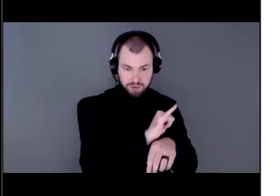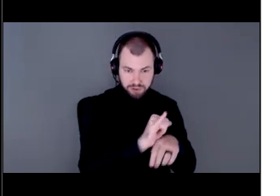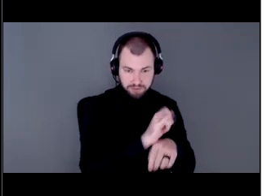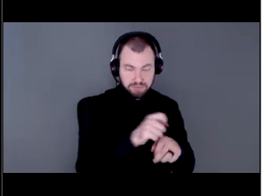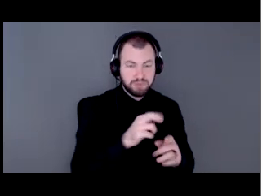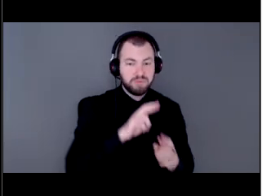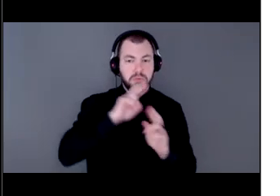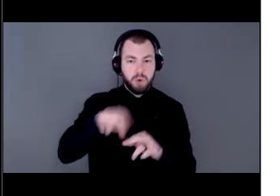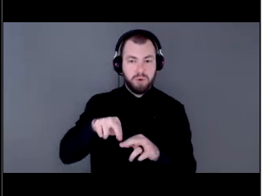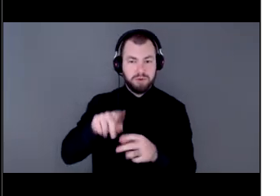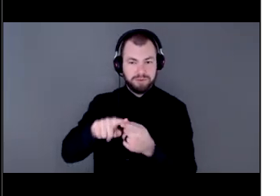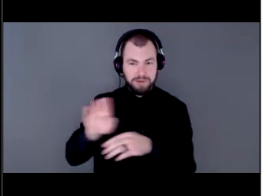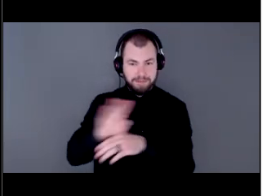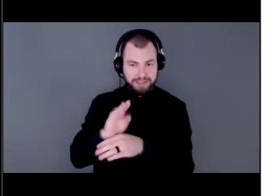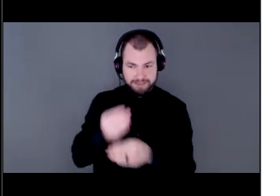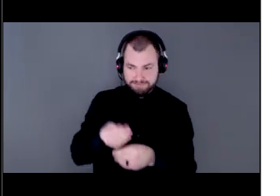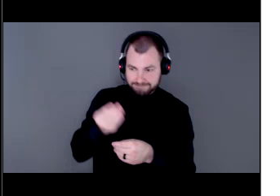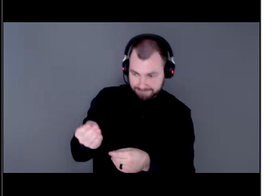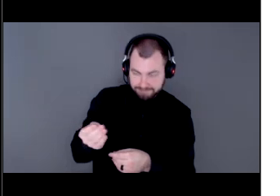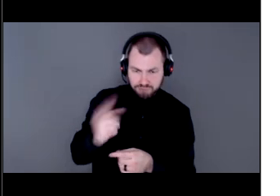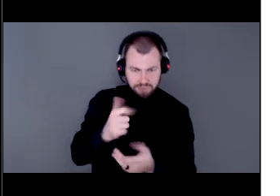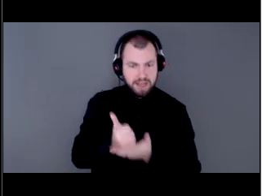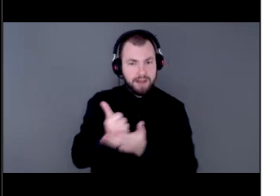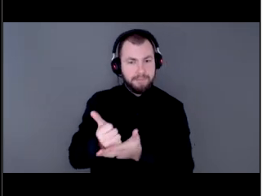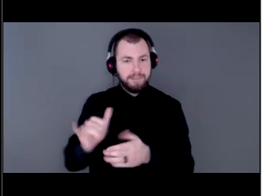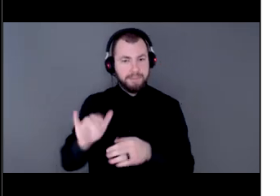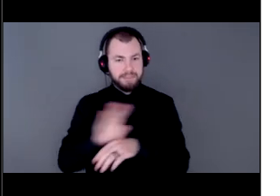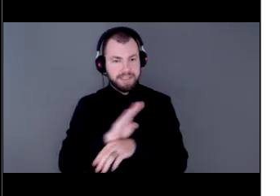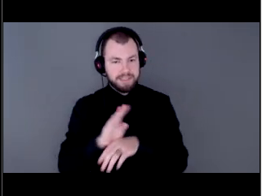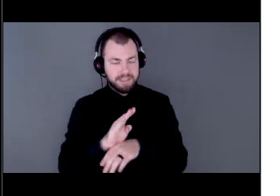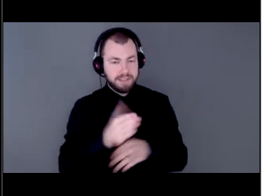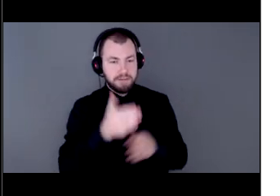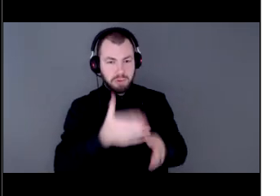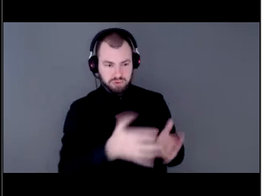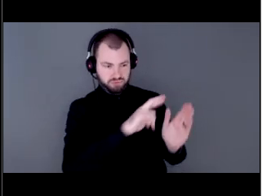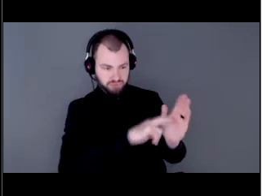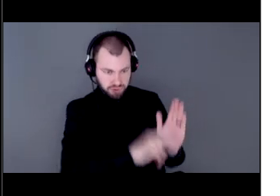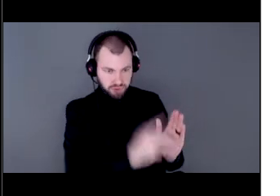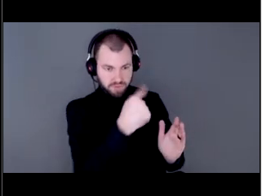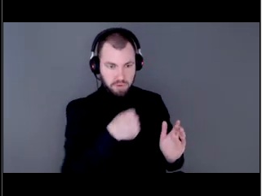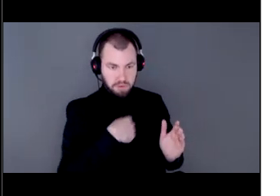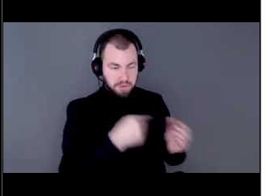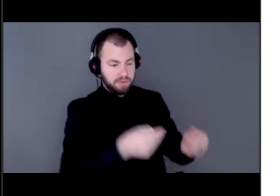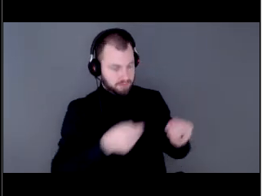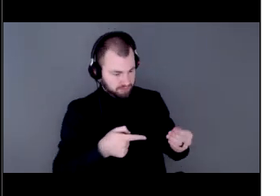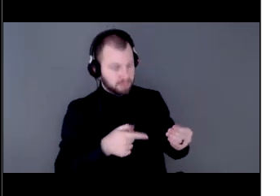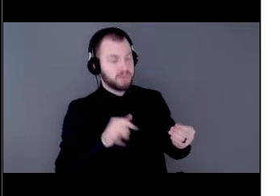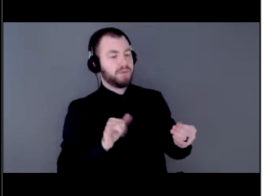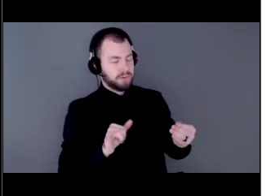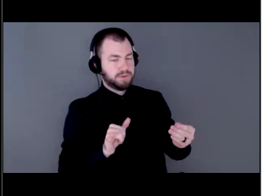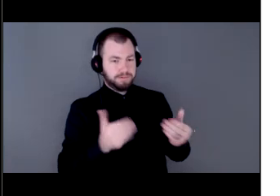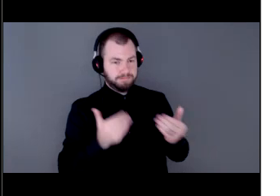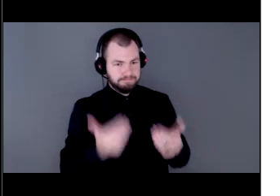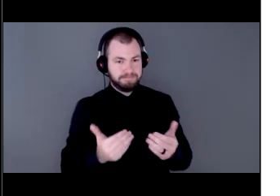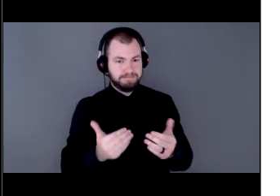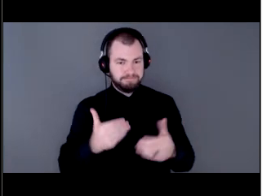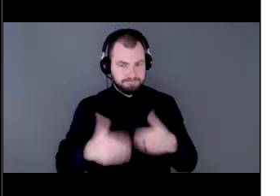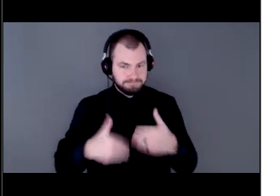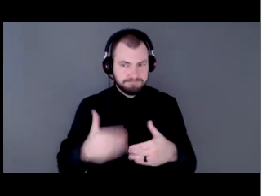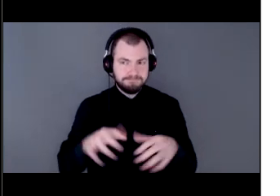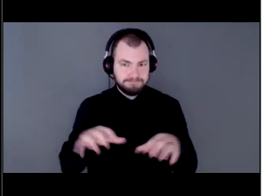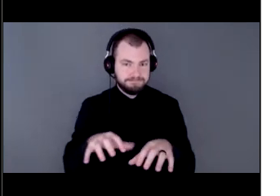is really helpful for the host business to be able to have somebody to like lay it out and do the research so they can start implementing some of these actions